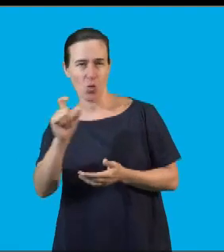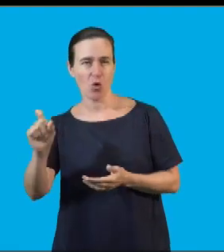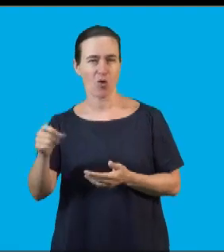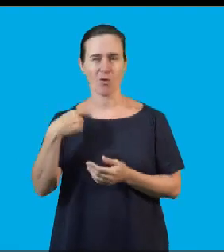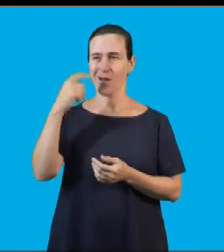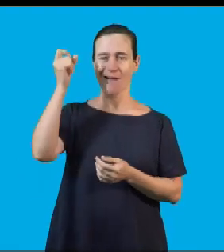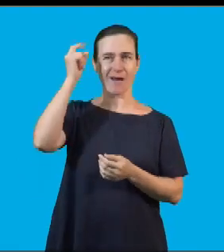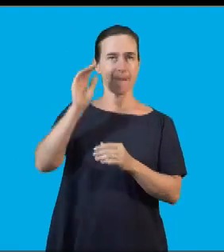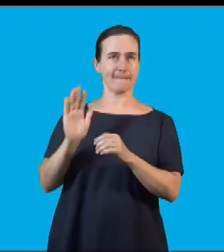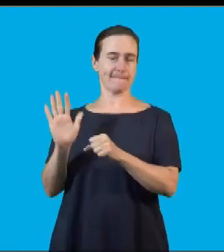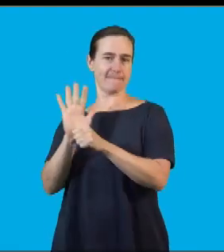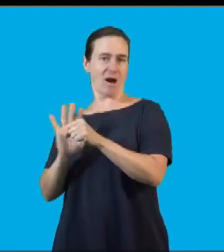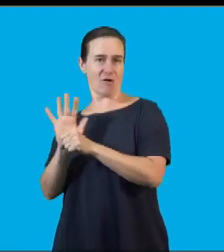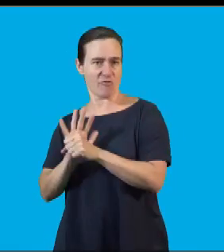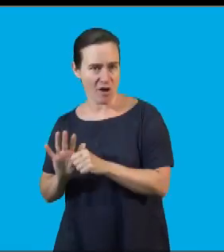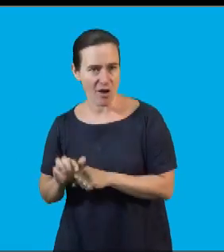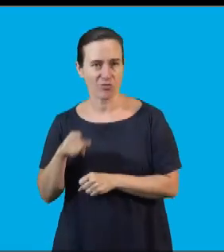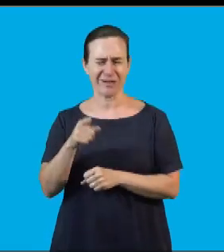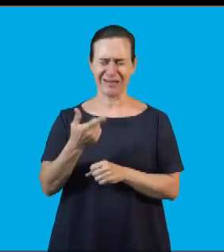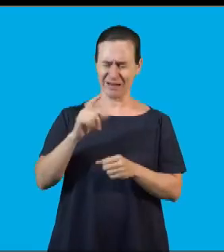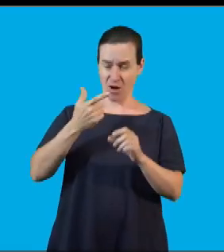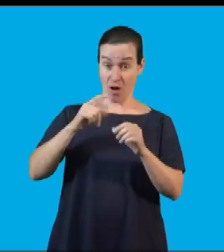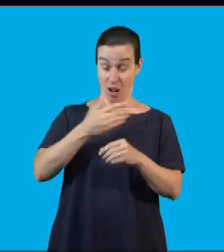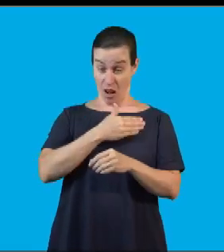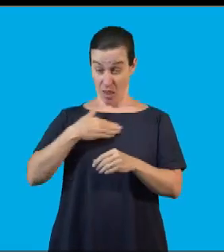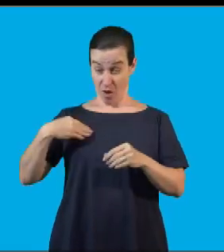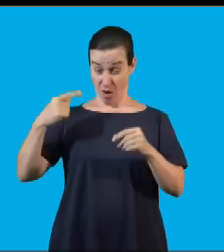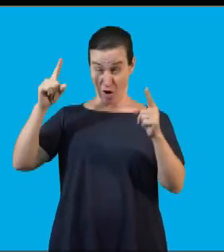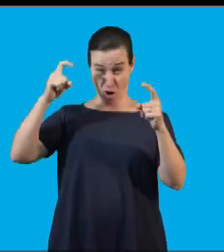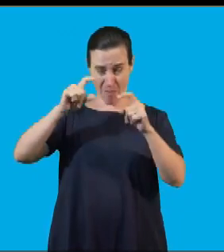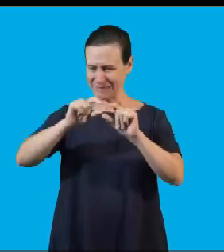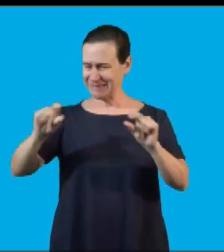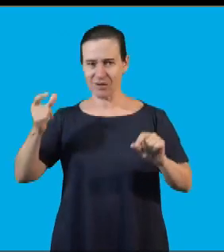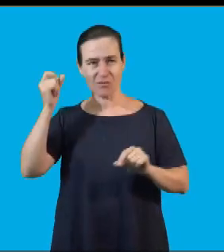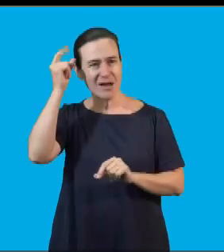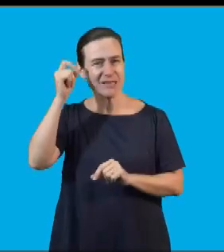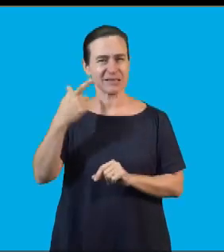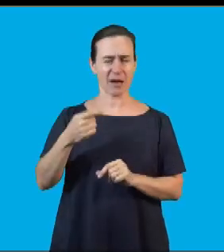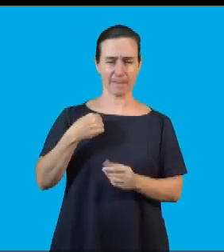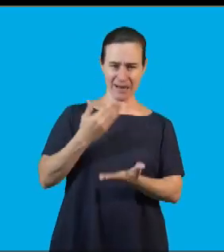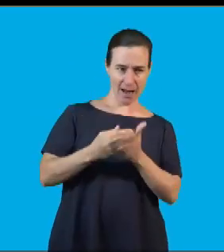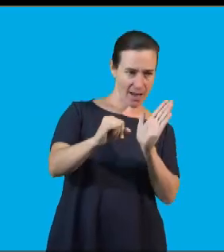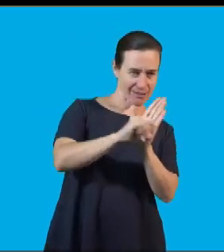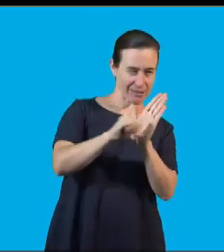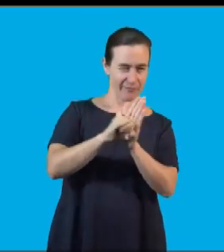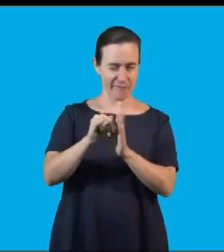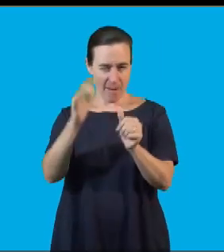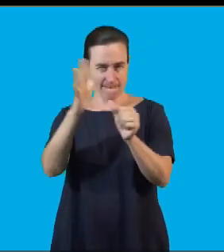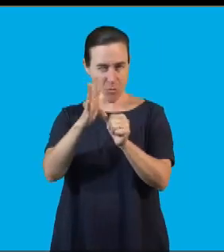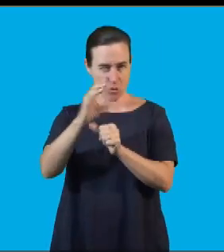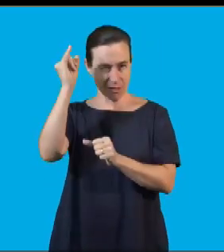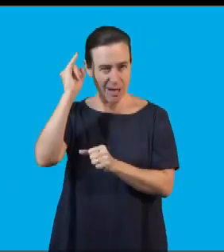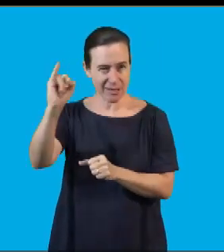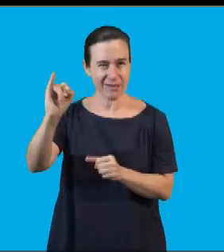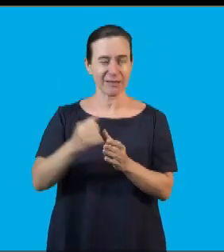of background knowledge, difficulty with complex sentences, trouble identifying main ideas,